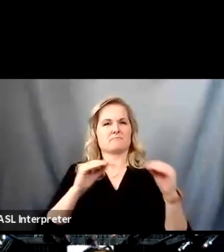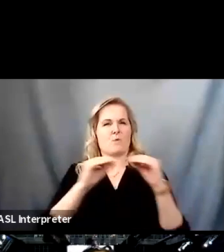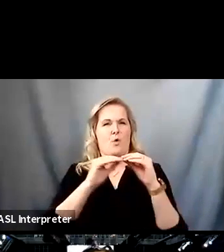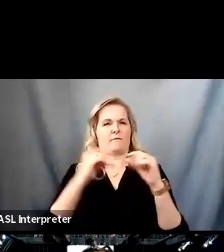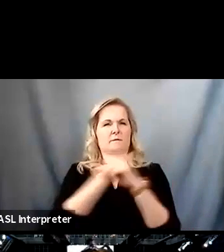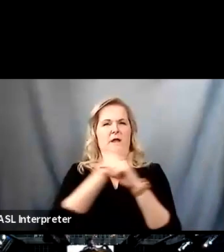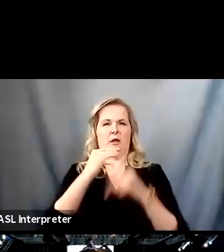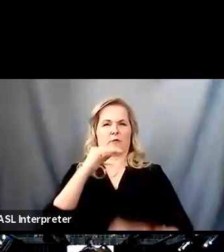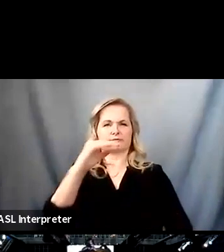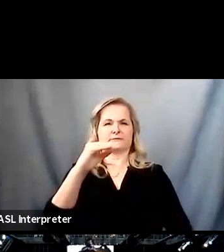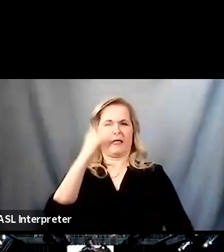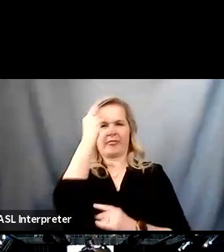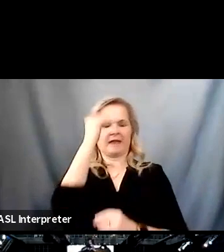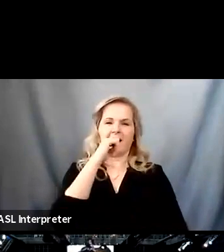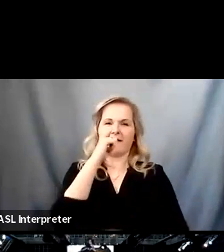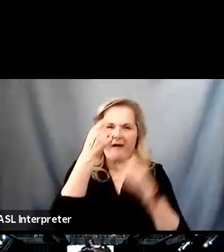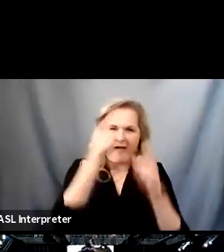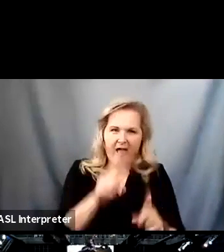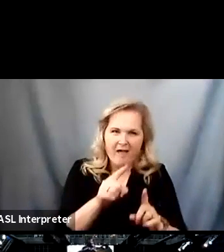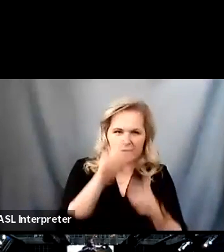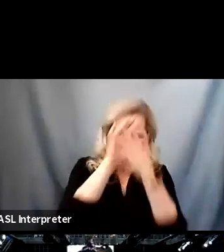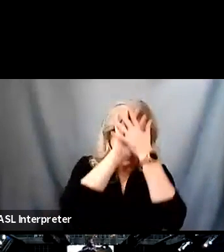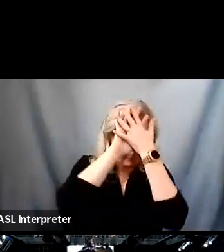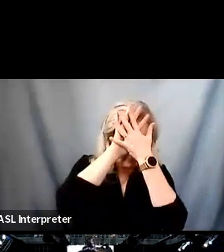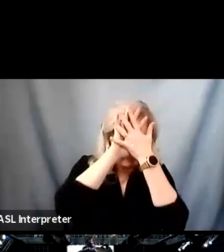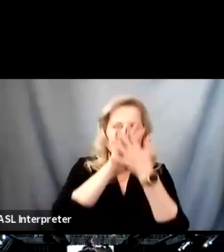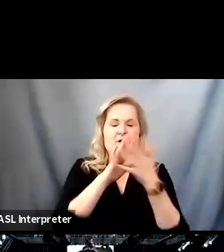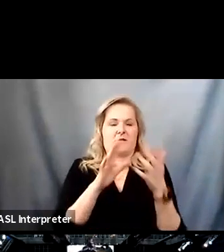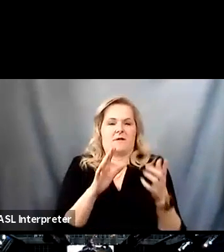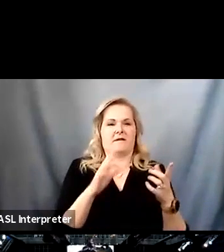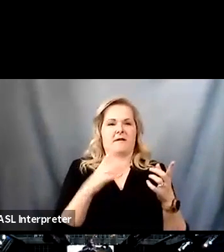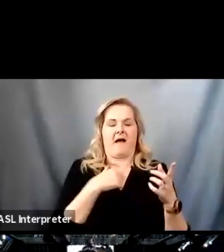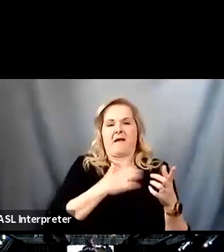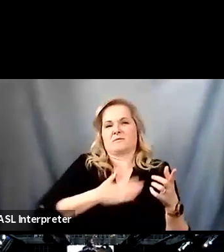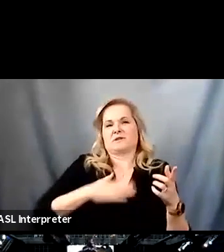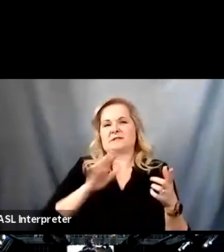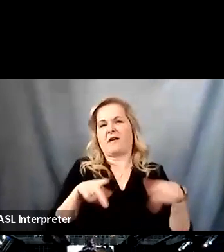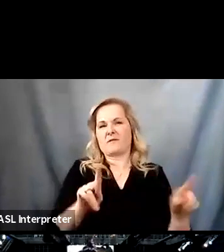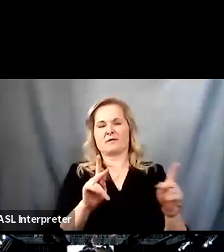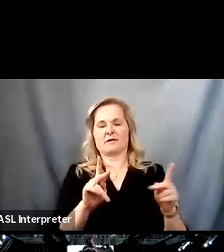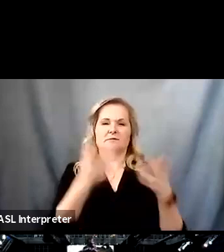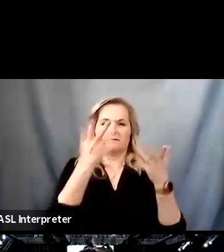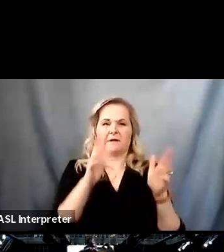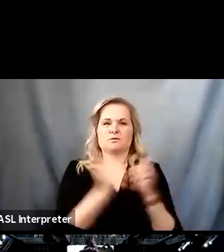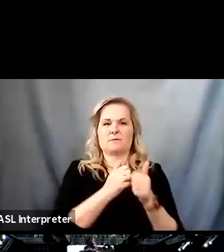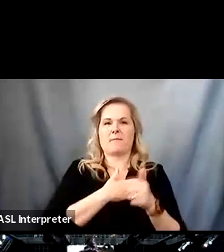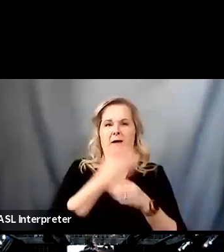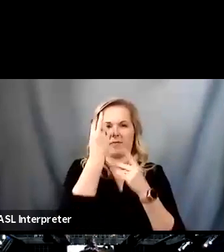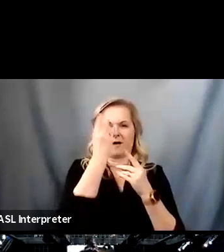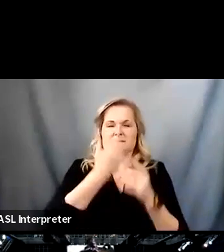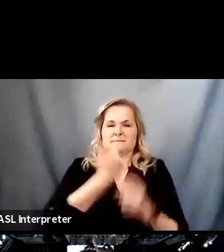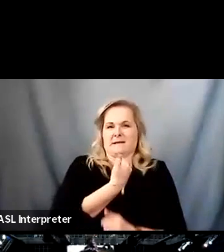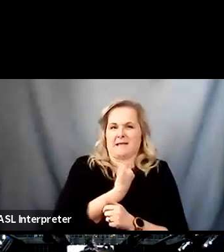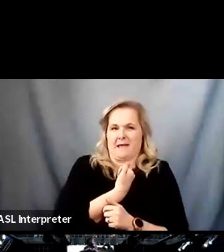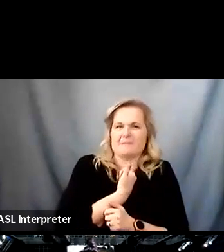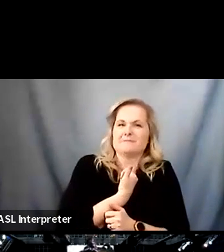thinking. And I'll appreciate the opportunity to just finish my thoughts in my own pace and way.